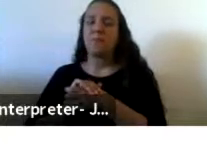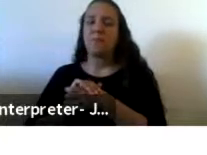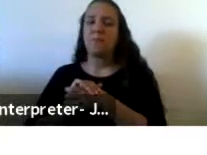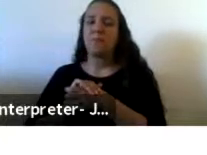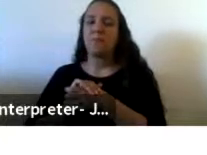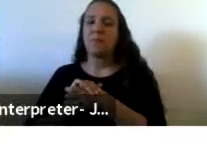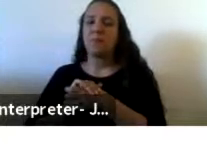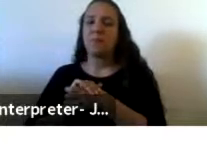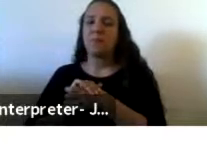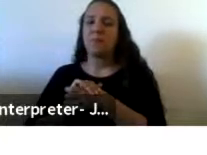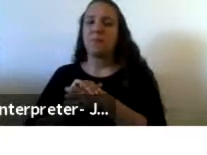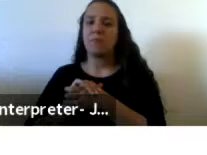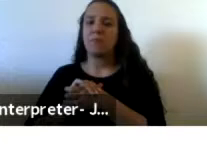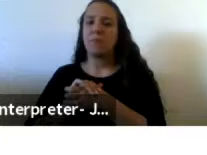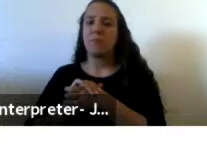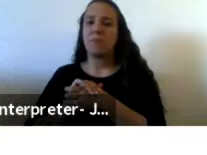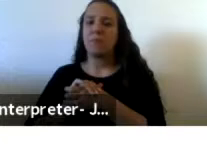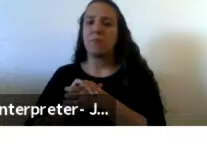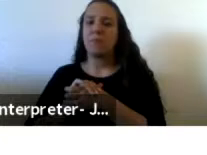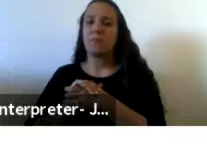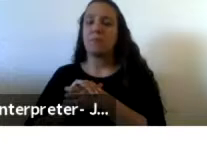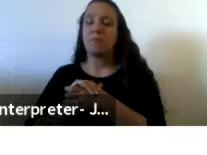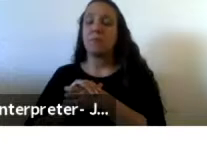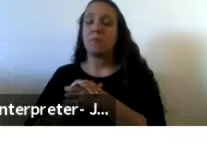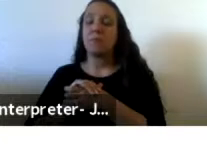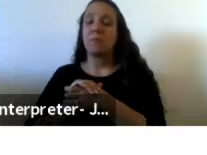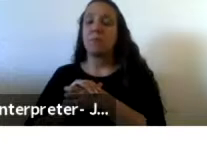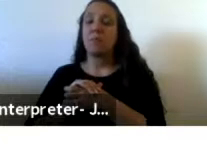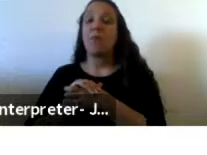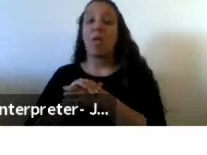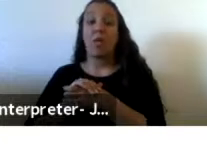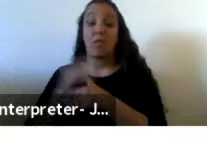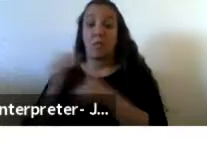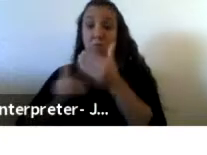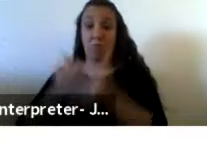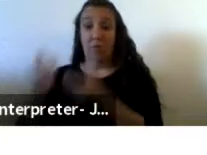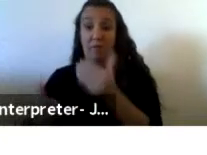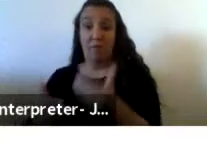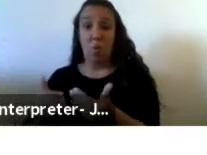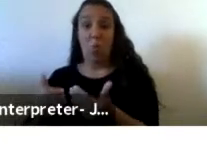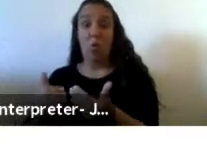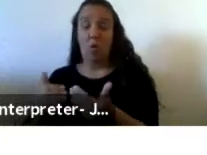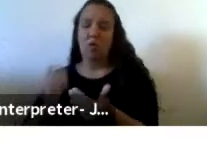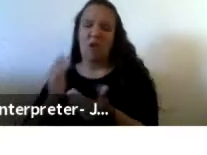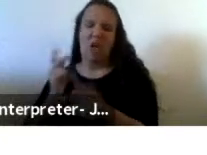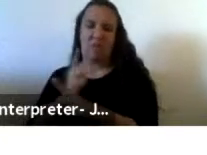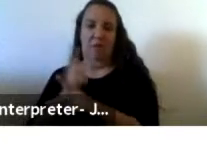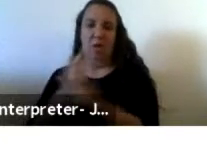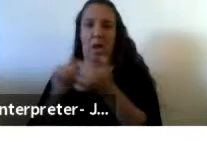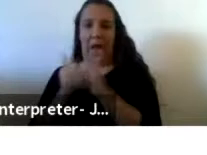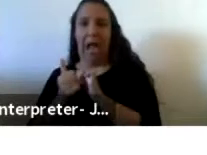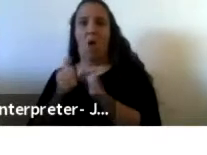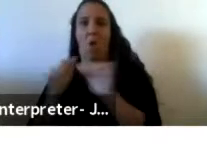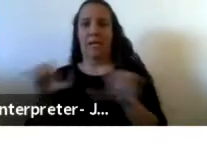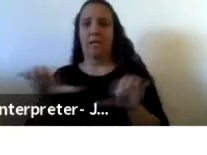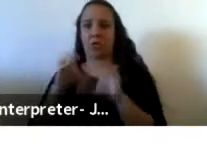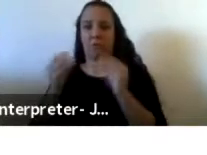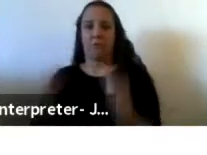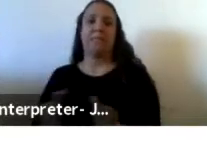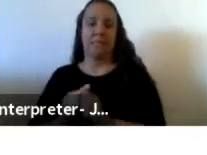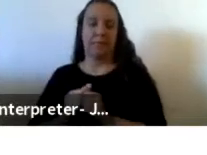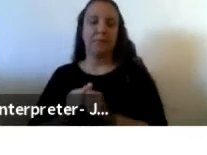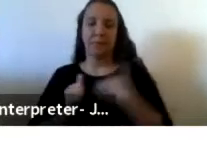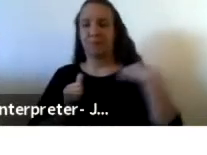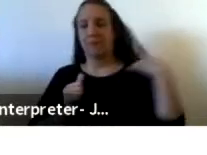moving forward to assist and help when it comes to doing certain things. So I will tell you, when I see